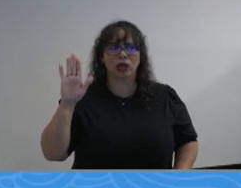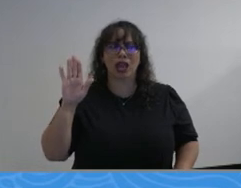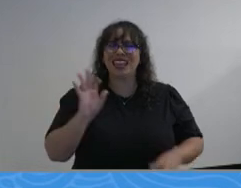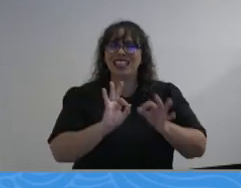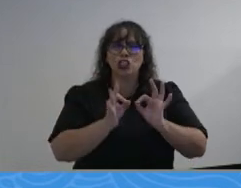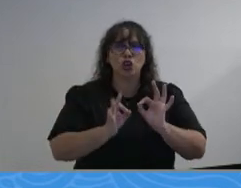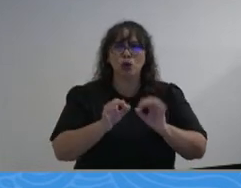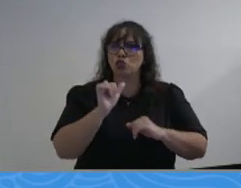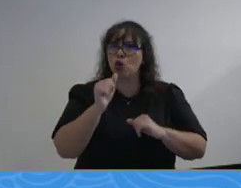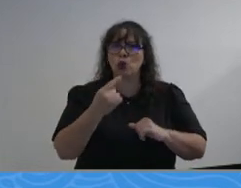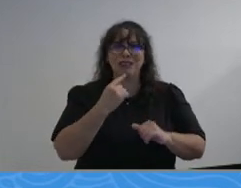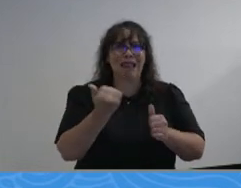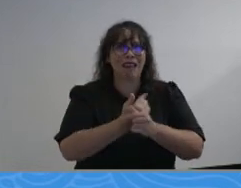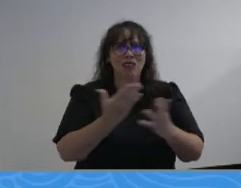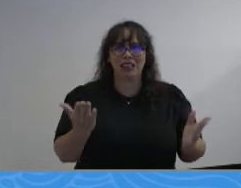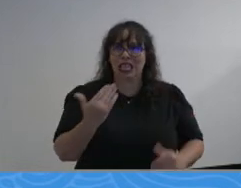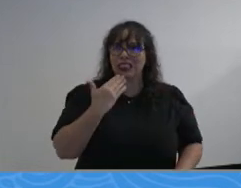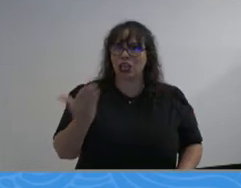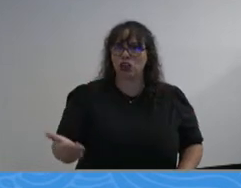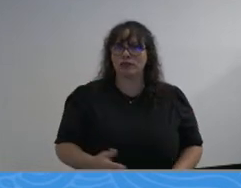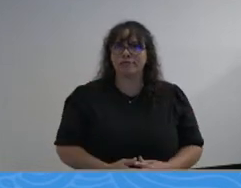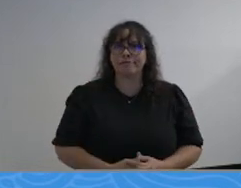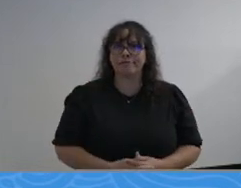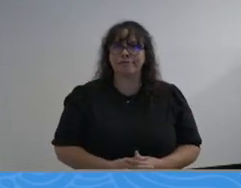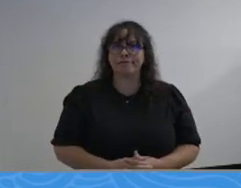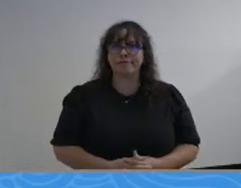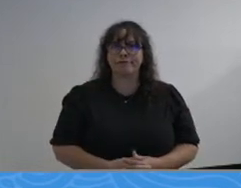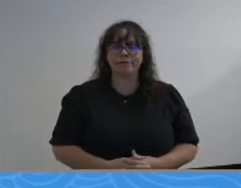everything. Thank you. Okay.